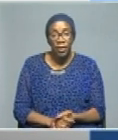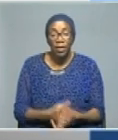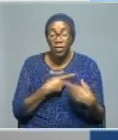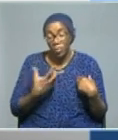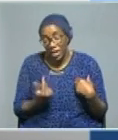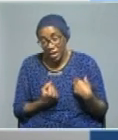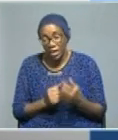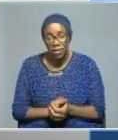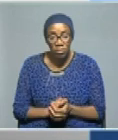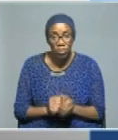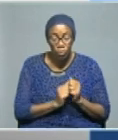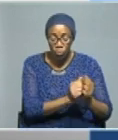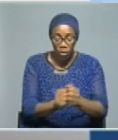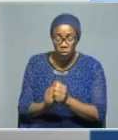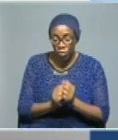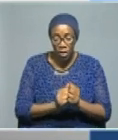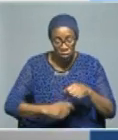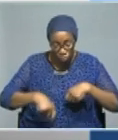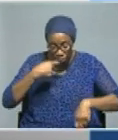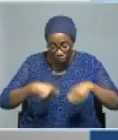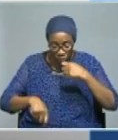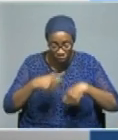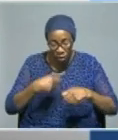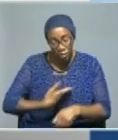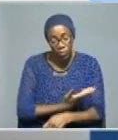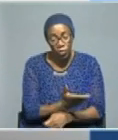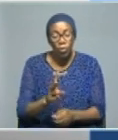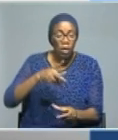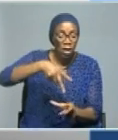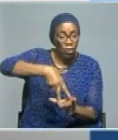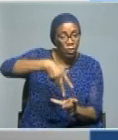the participants, which was presented by